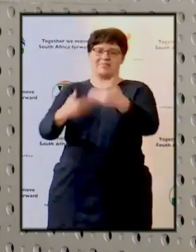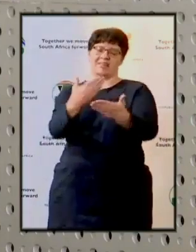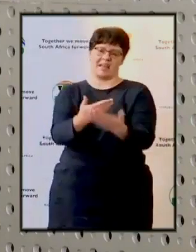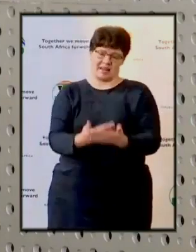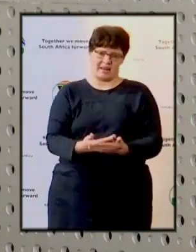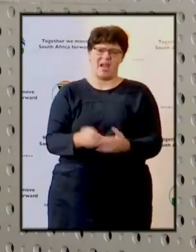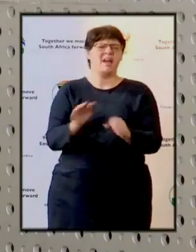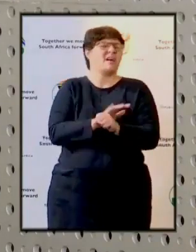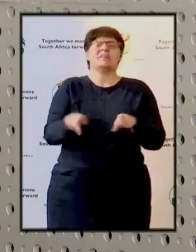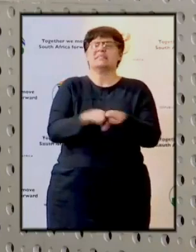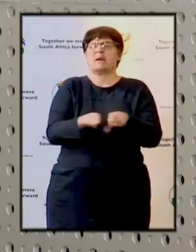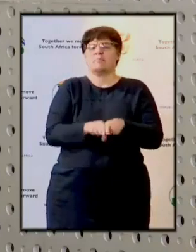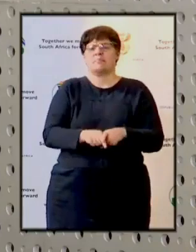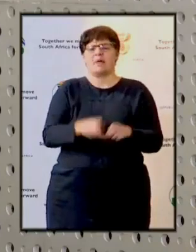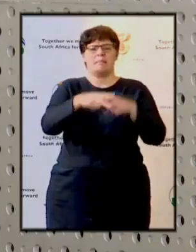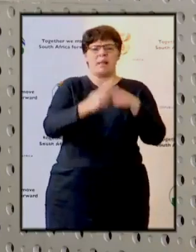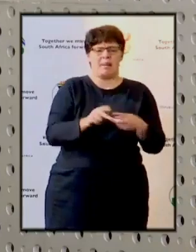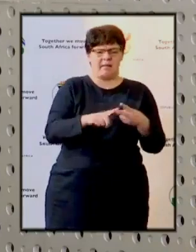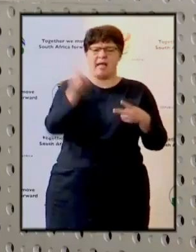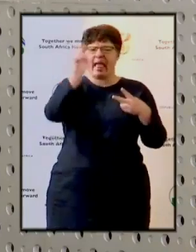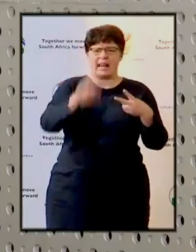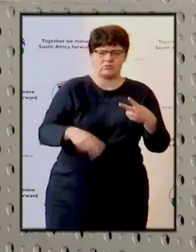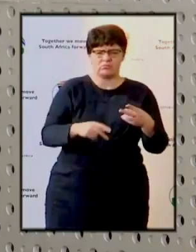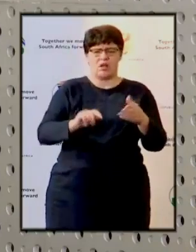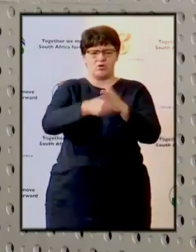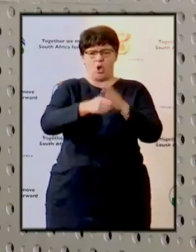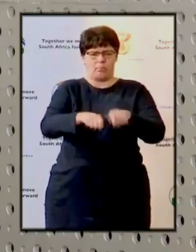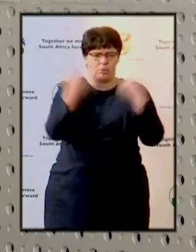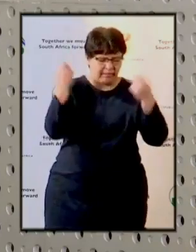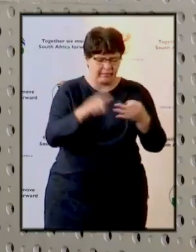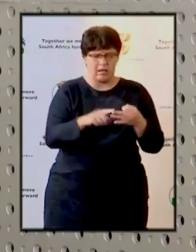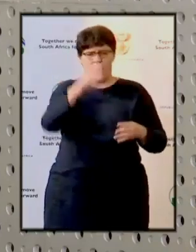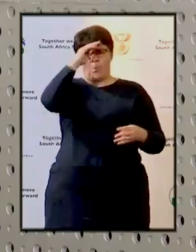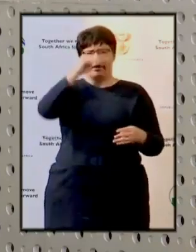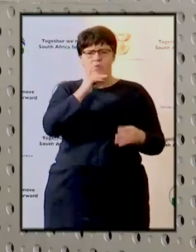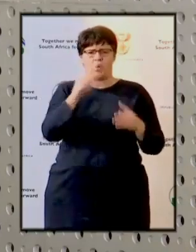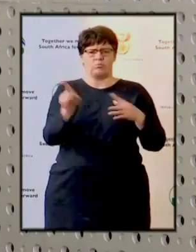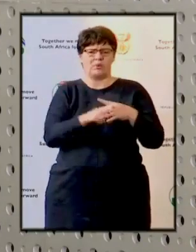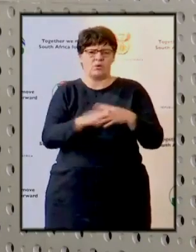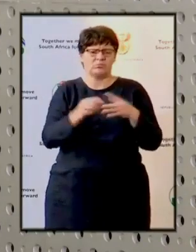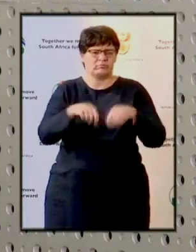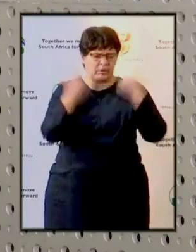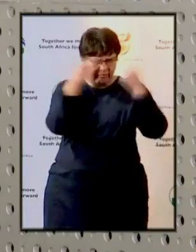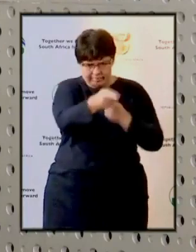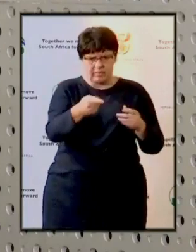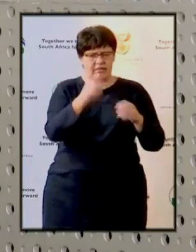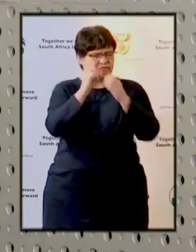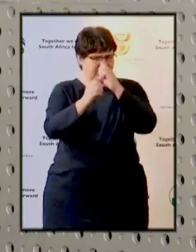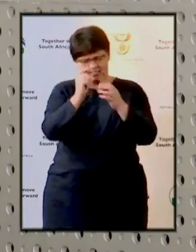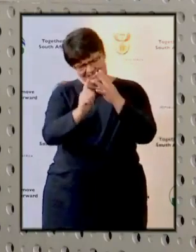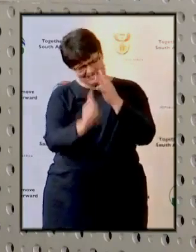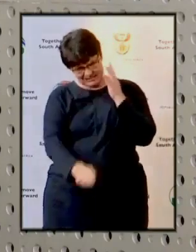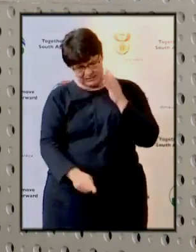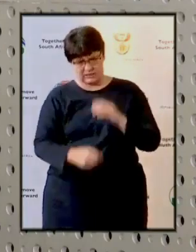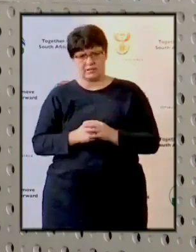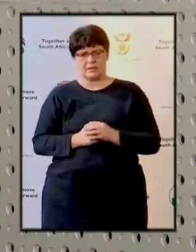cover things like plumbers, electricians, locksmiths, the people who fix windows and roof repairs. We heard from many